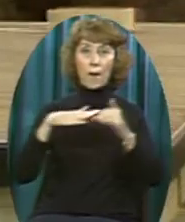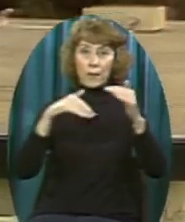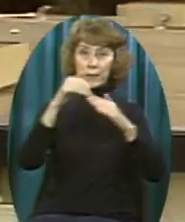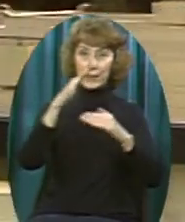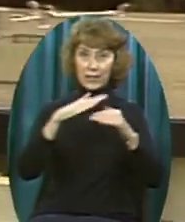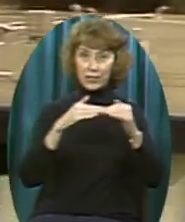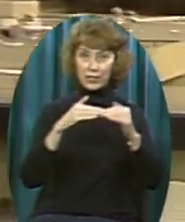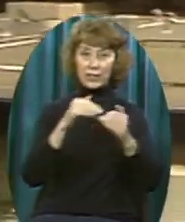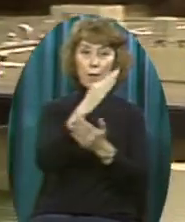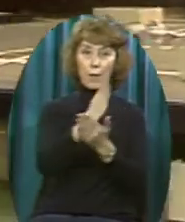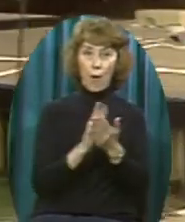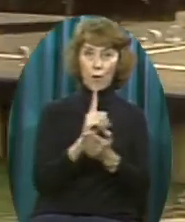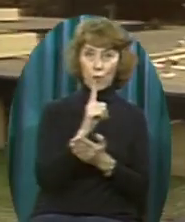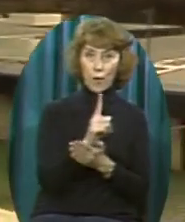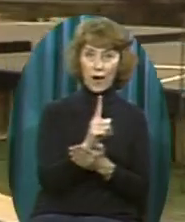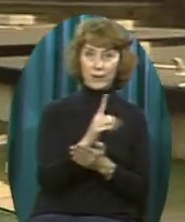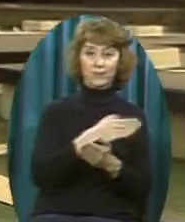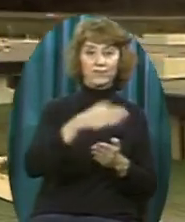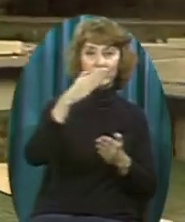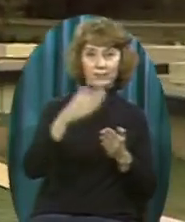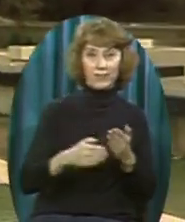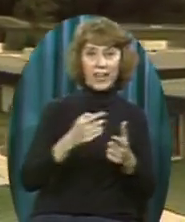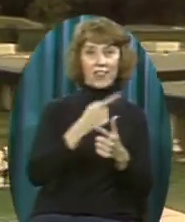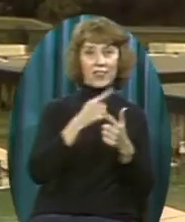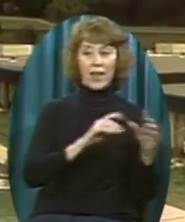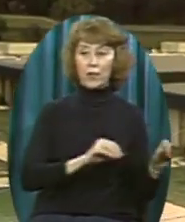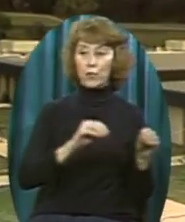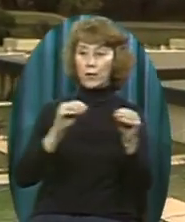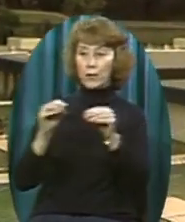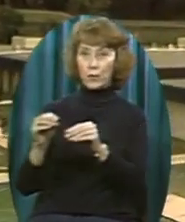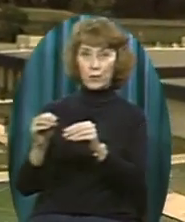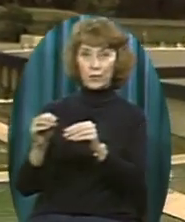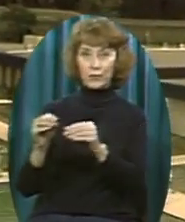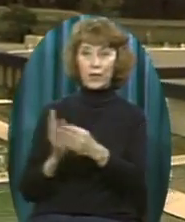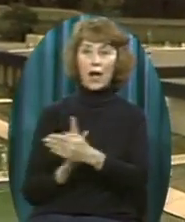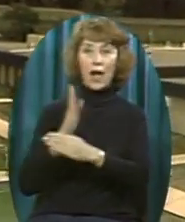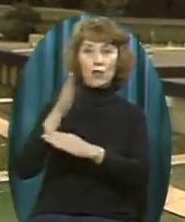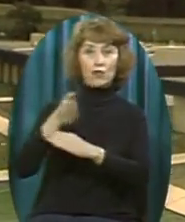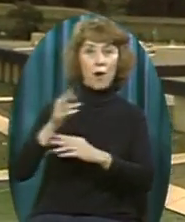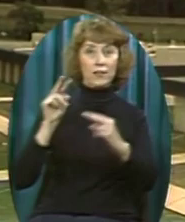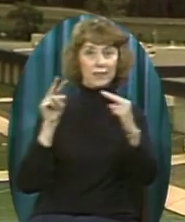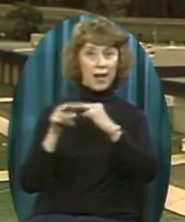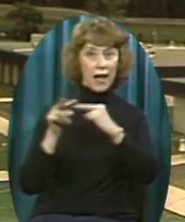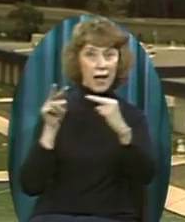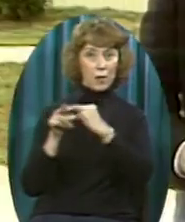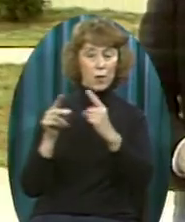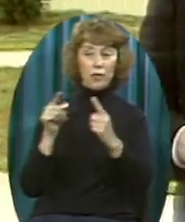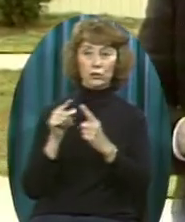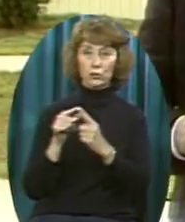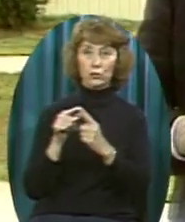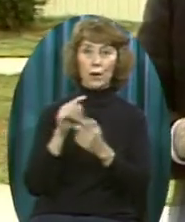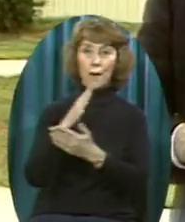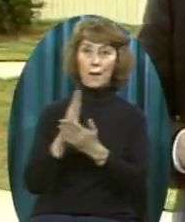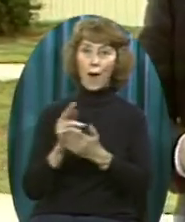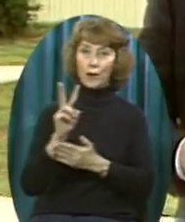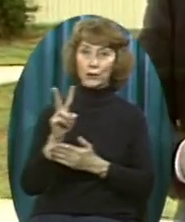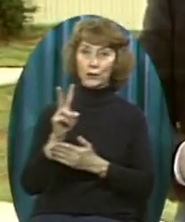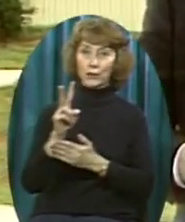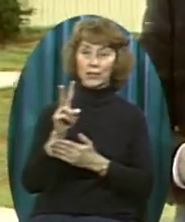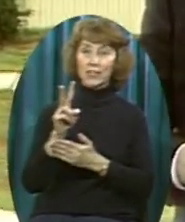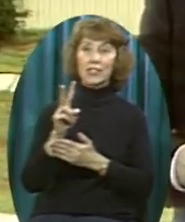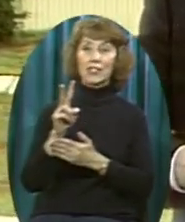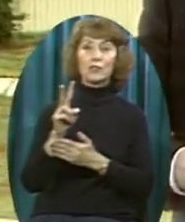to it. And then we move across the street, across the highway to phase two and the development of the Christian